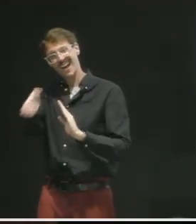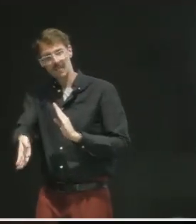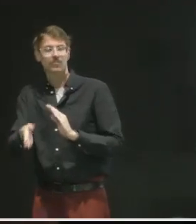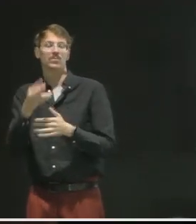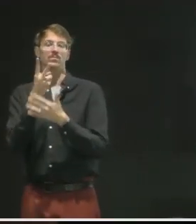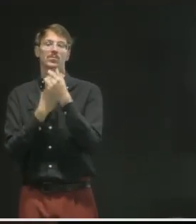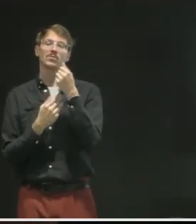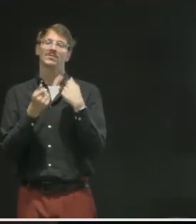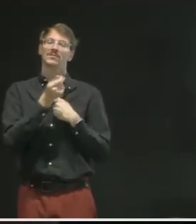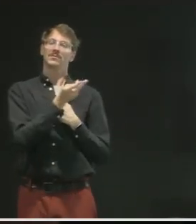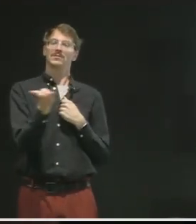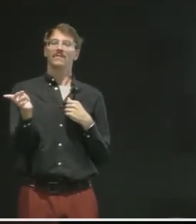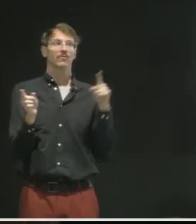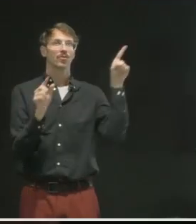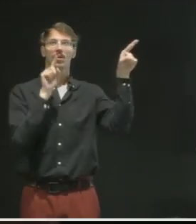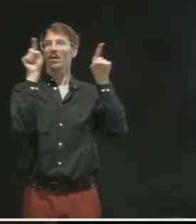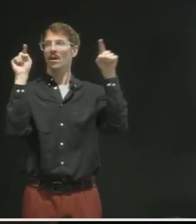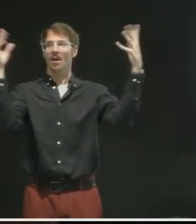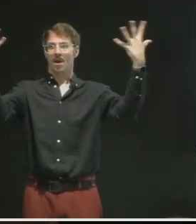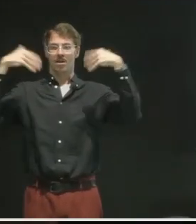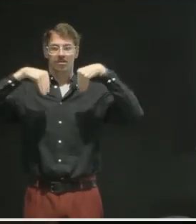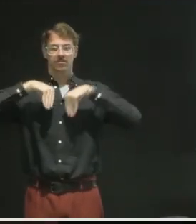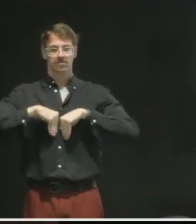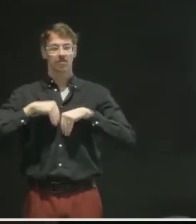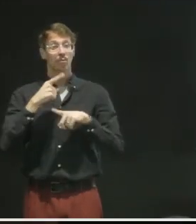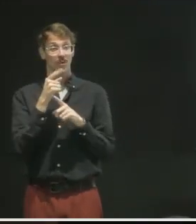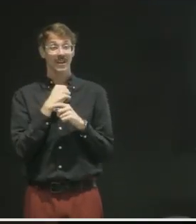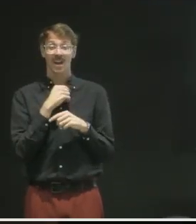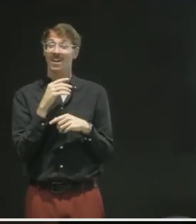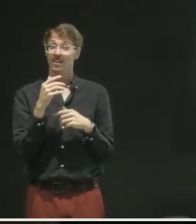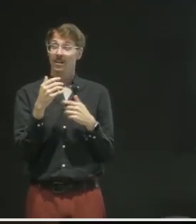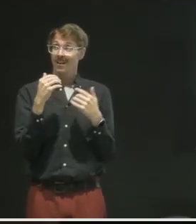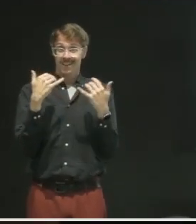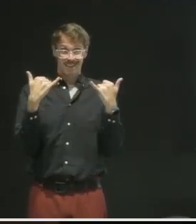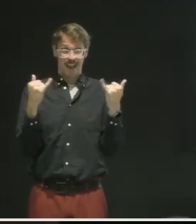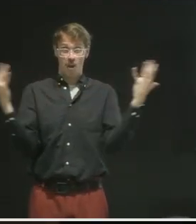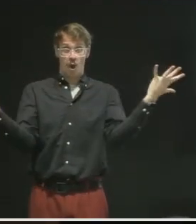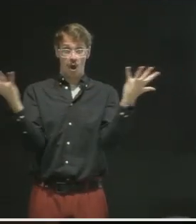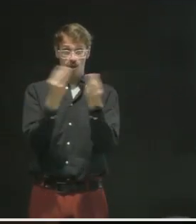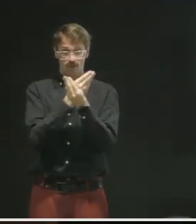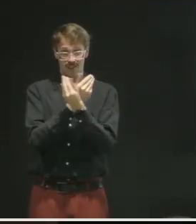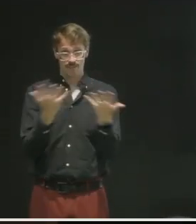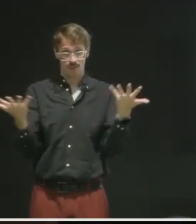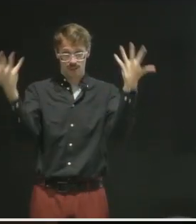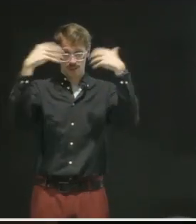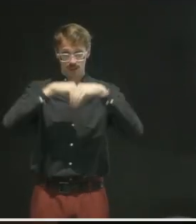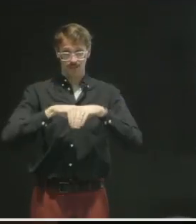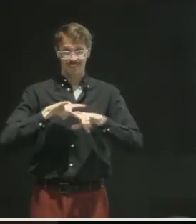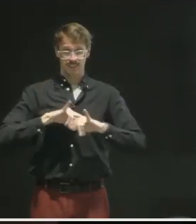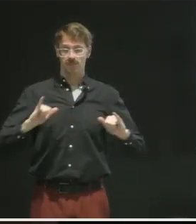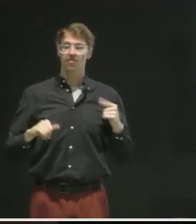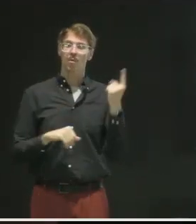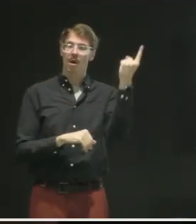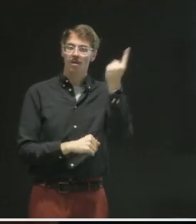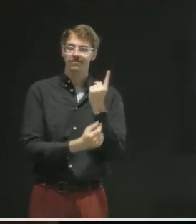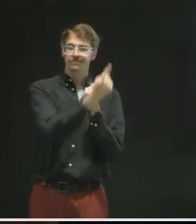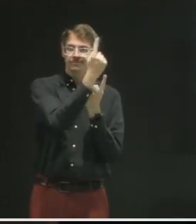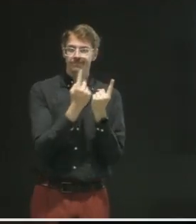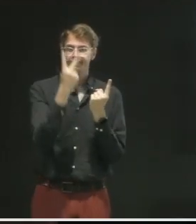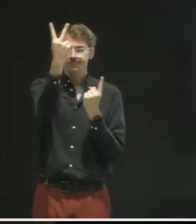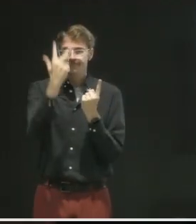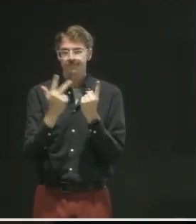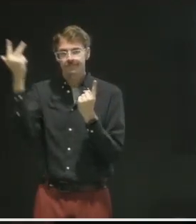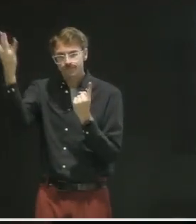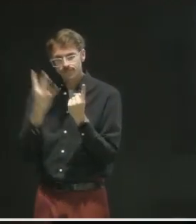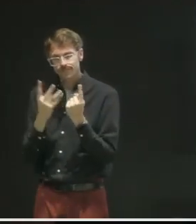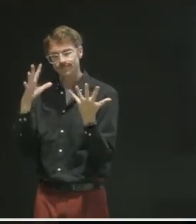can integrate, and we can integrate these one at a time that will really have an impact on violence against women and girls. But now the